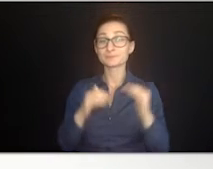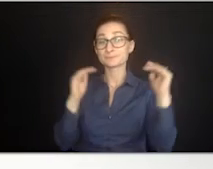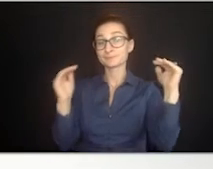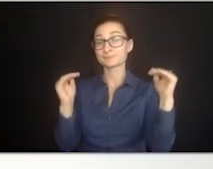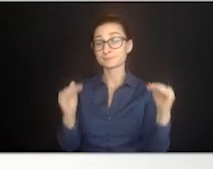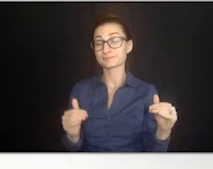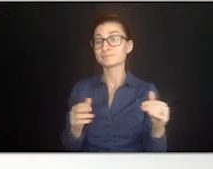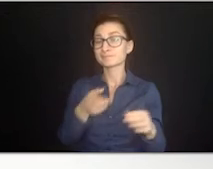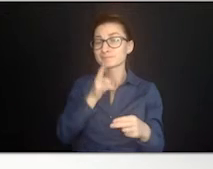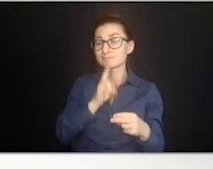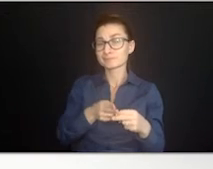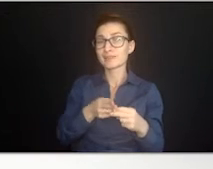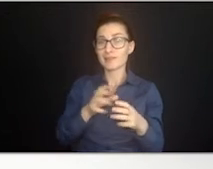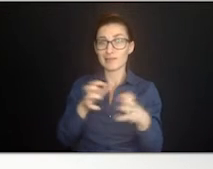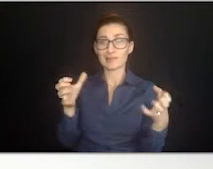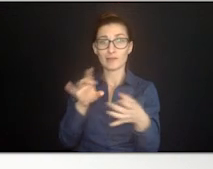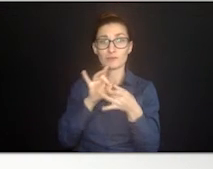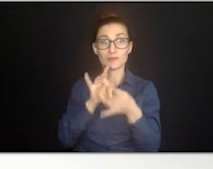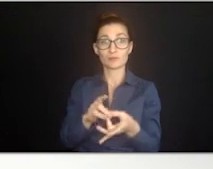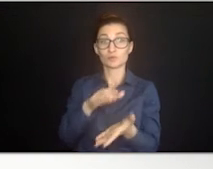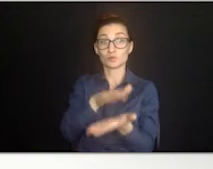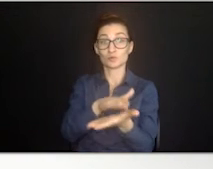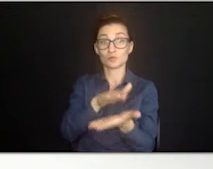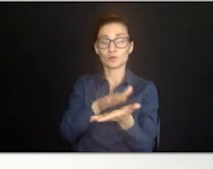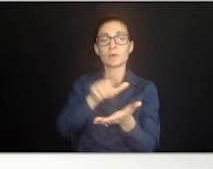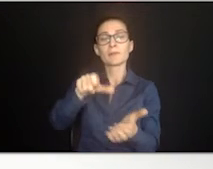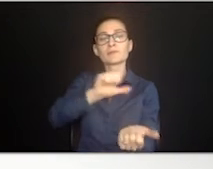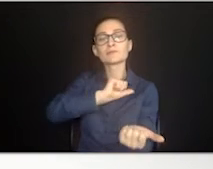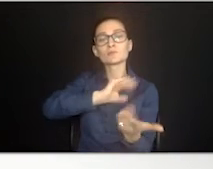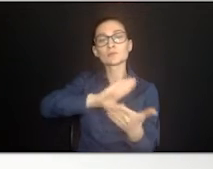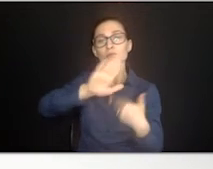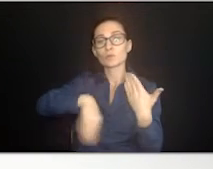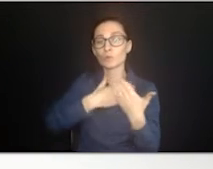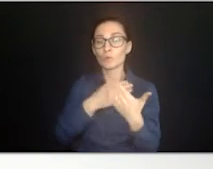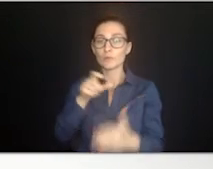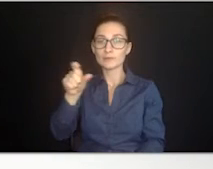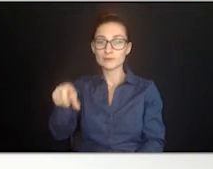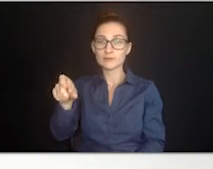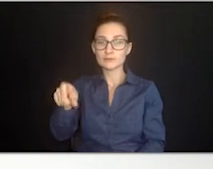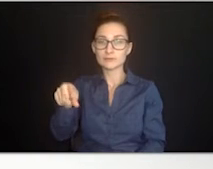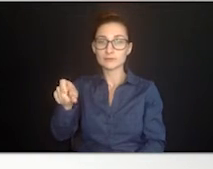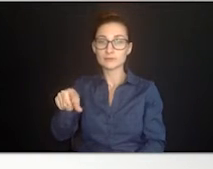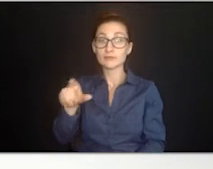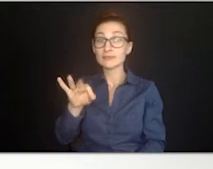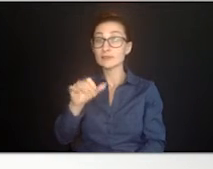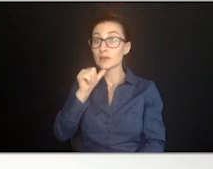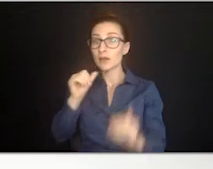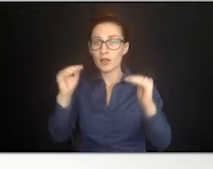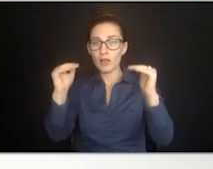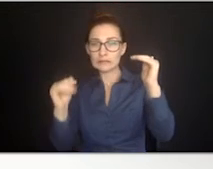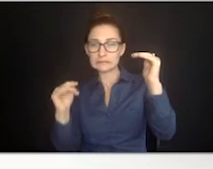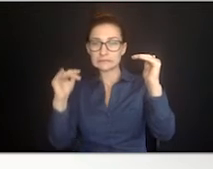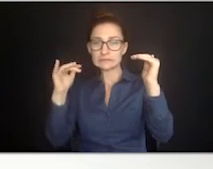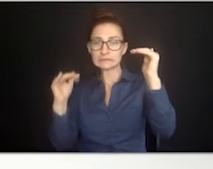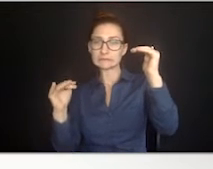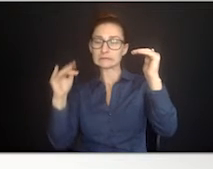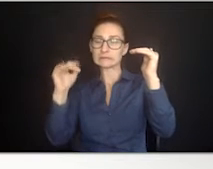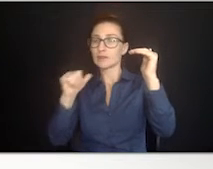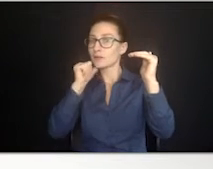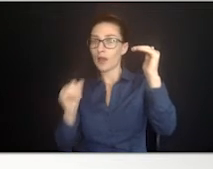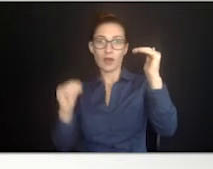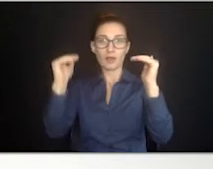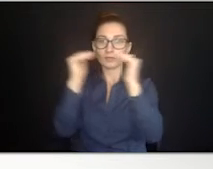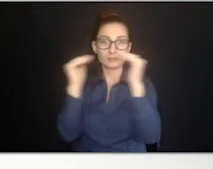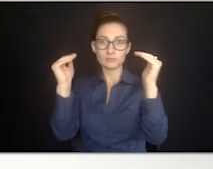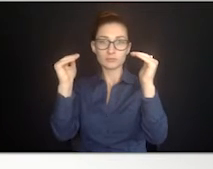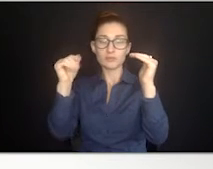says lots more about this, but it says that schools have to address the needs of students who are not successful with those standards. So if